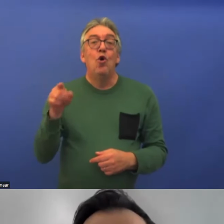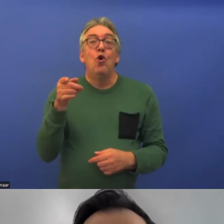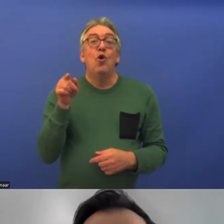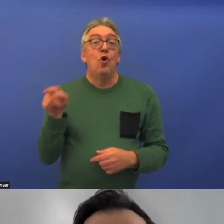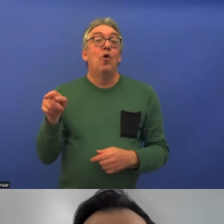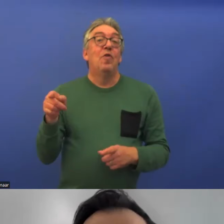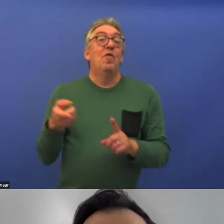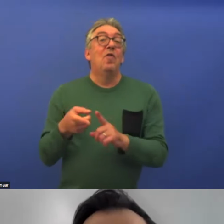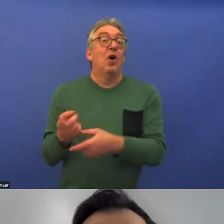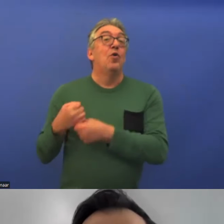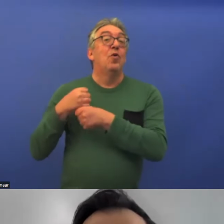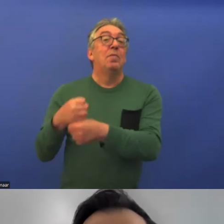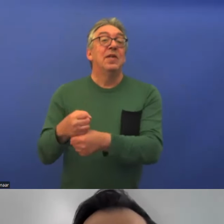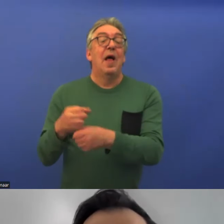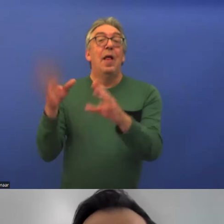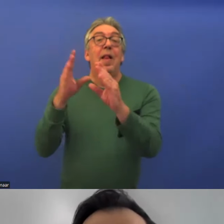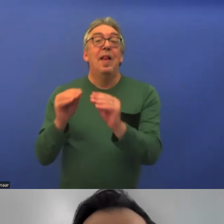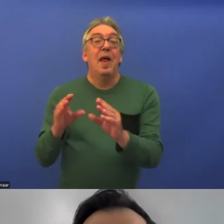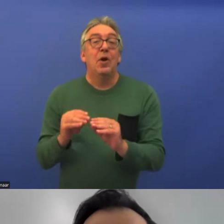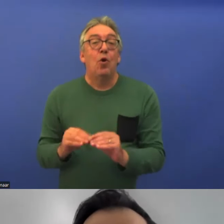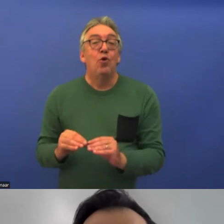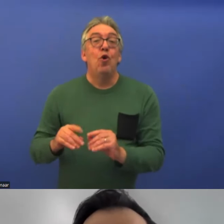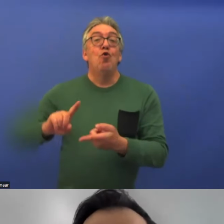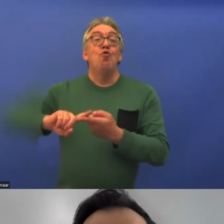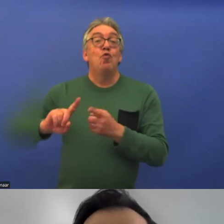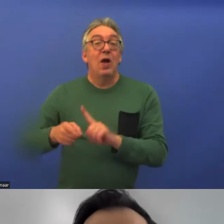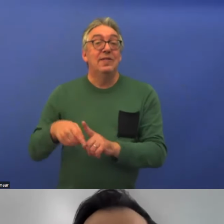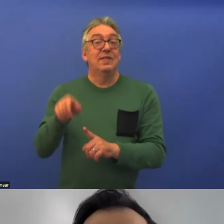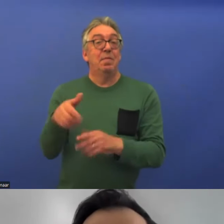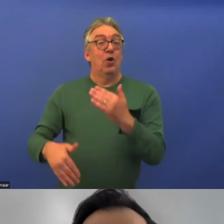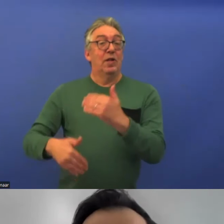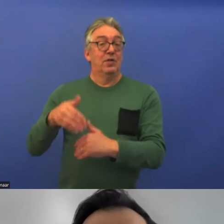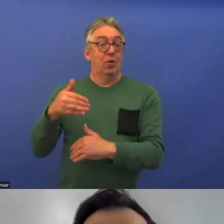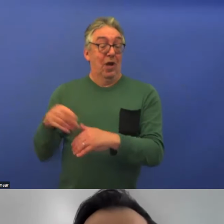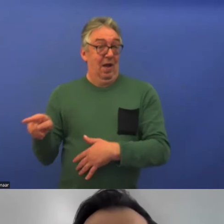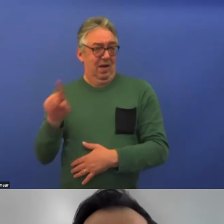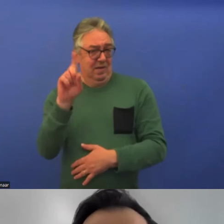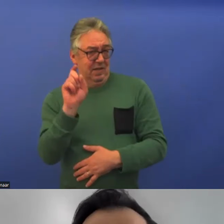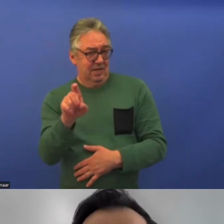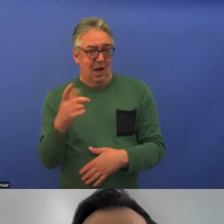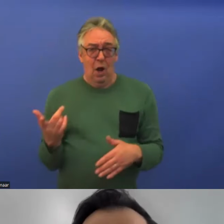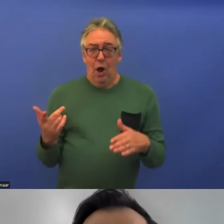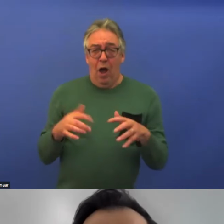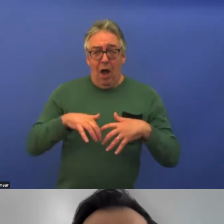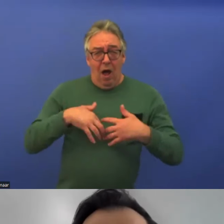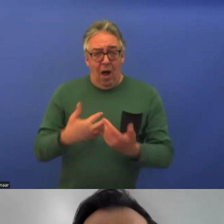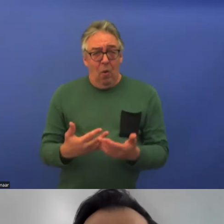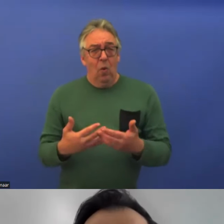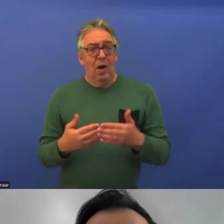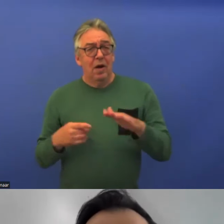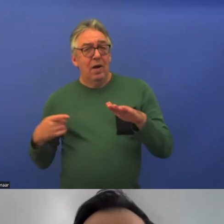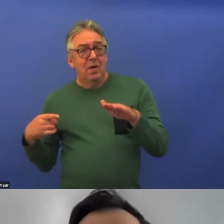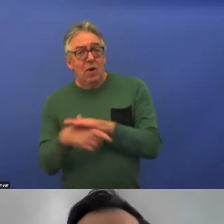Disabled Association Lebanon. I'm wondering, how can we secure the rights of refugee and displaced persons with